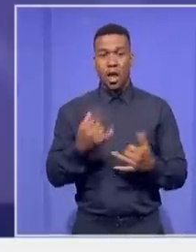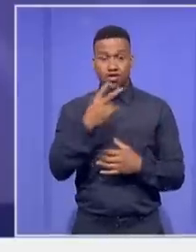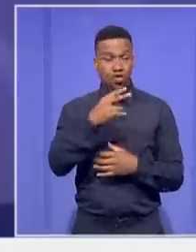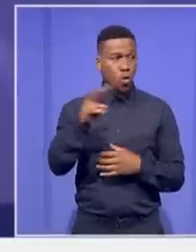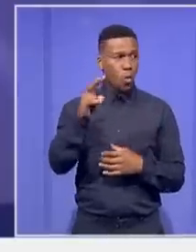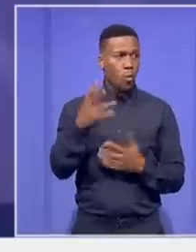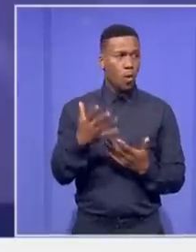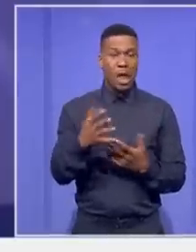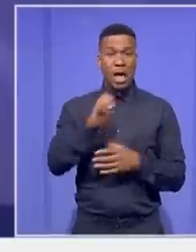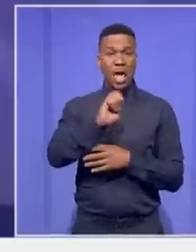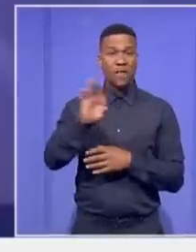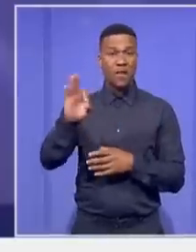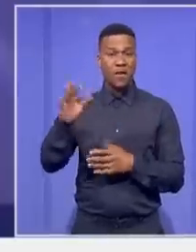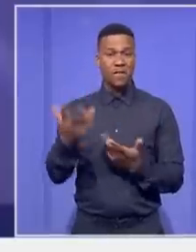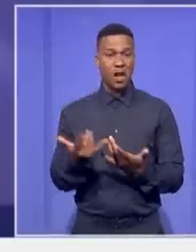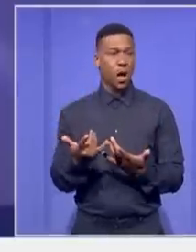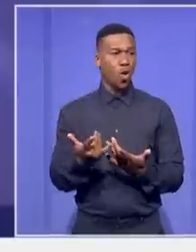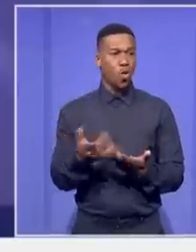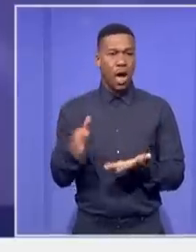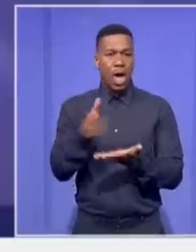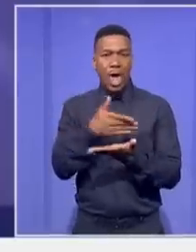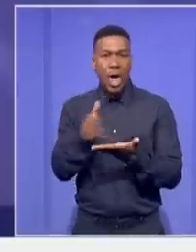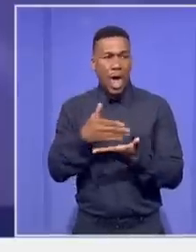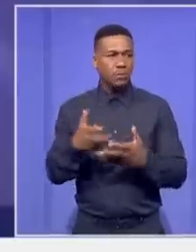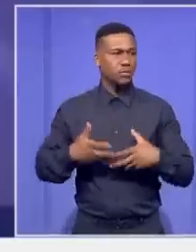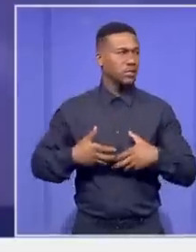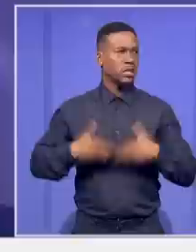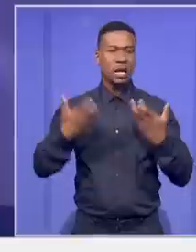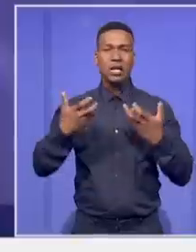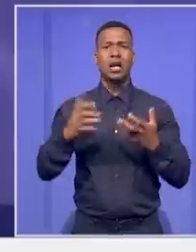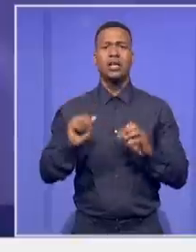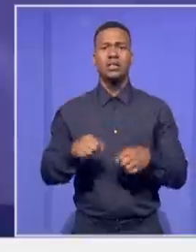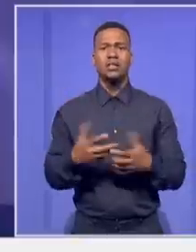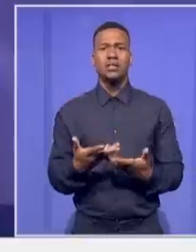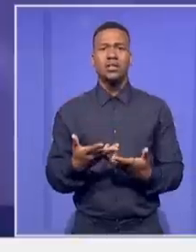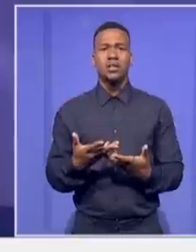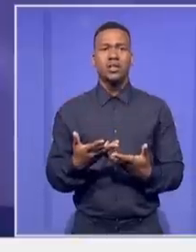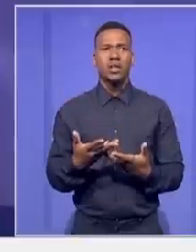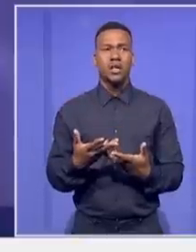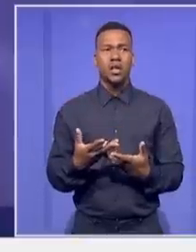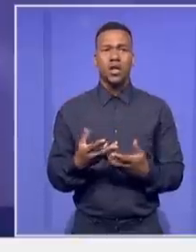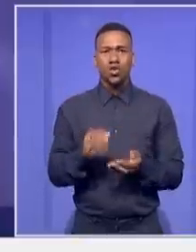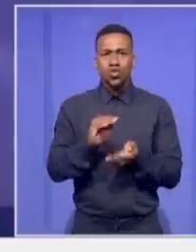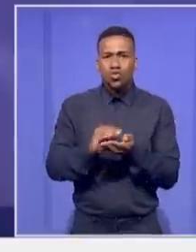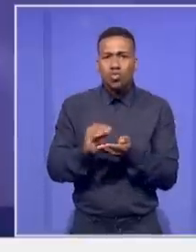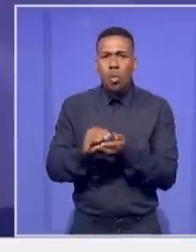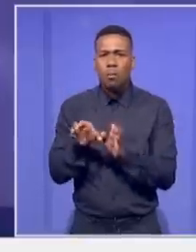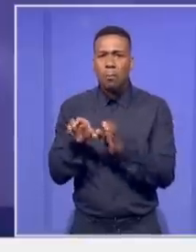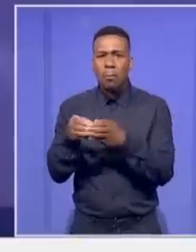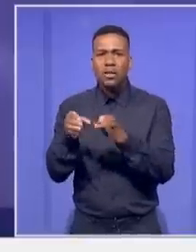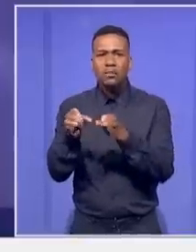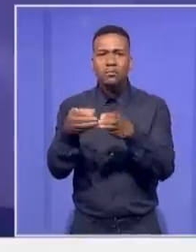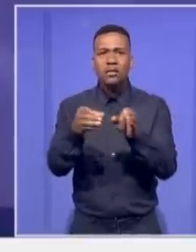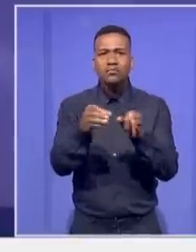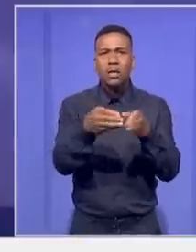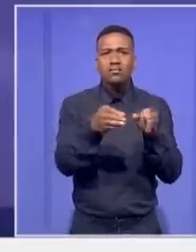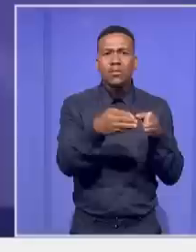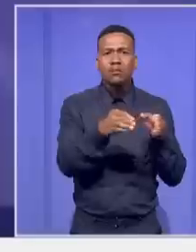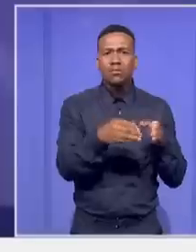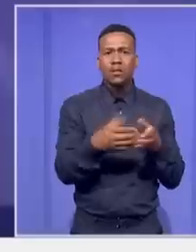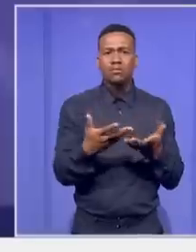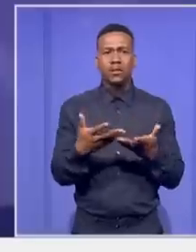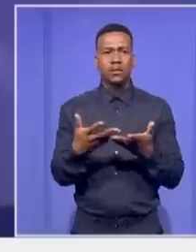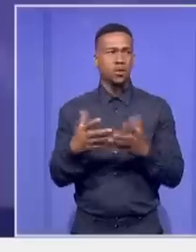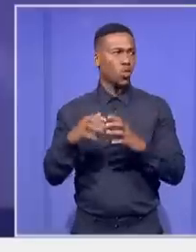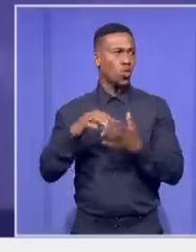freedom fighters and the explosion of all sorts of new small parties made up of disgruntled and disillusioned South